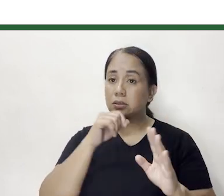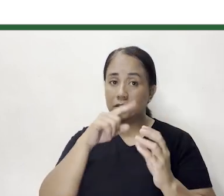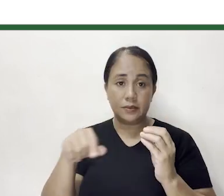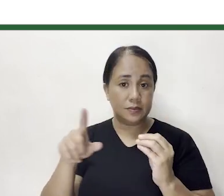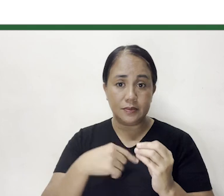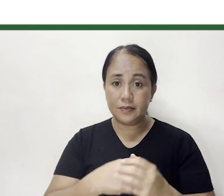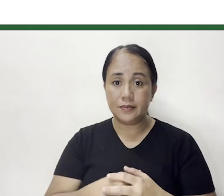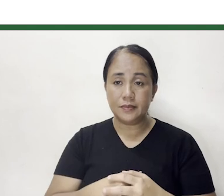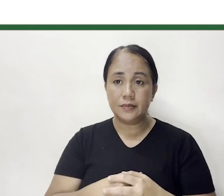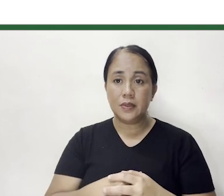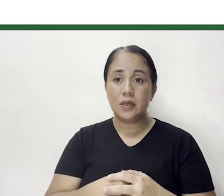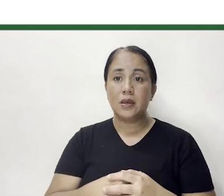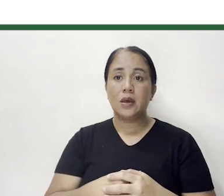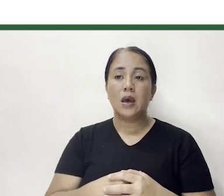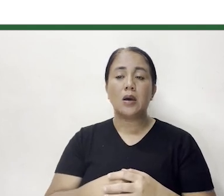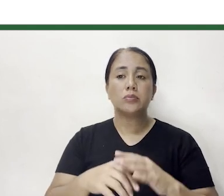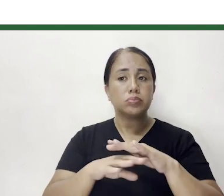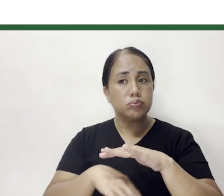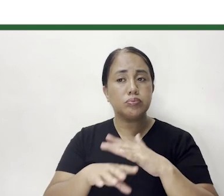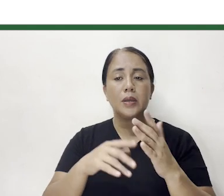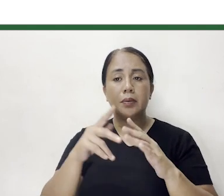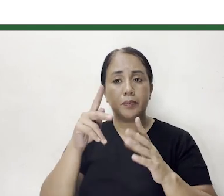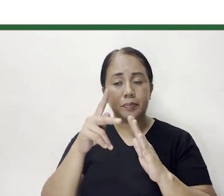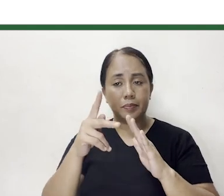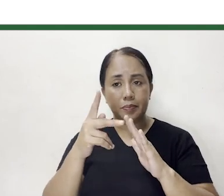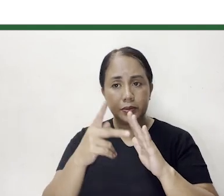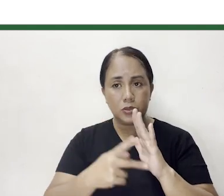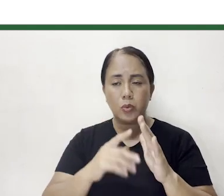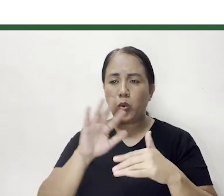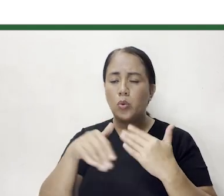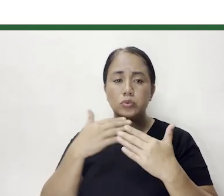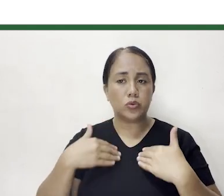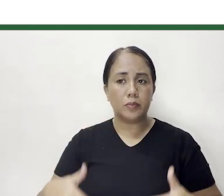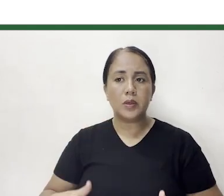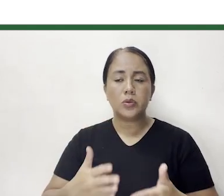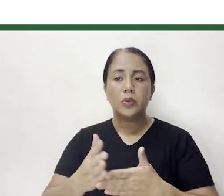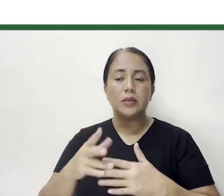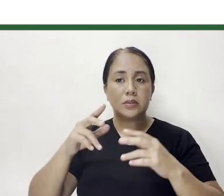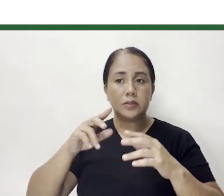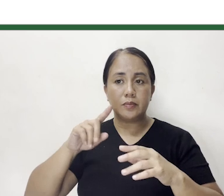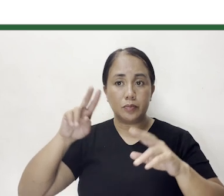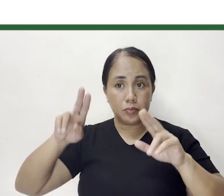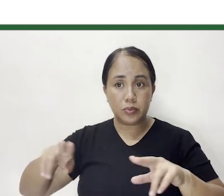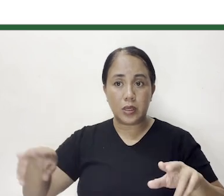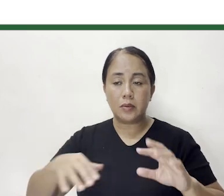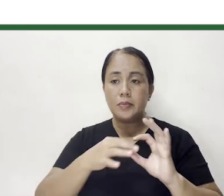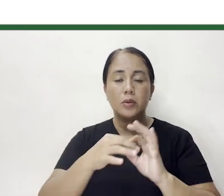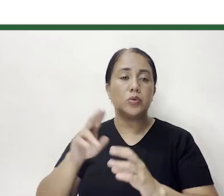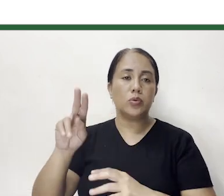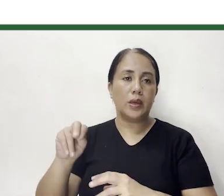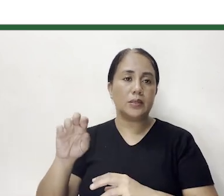B. Non-discrimination. A fundamental principle of all human rights treaties and